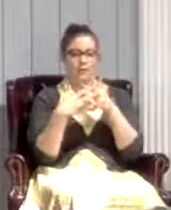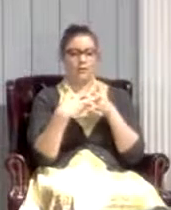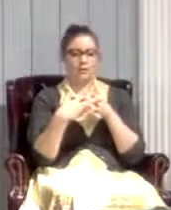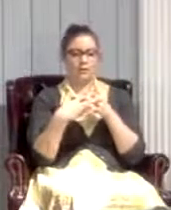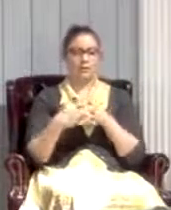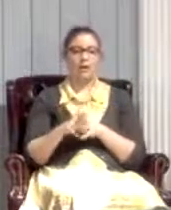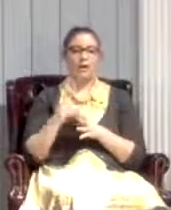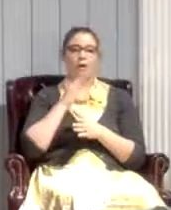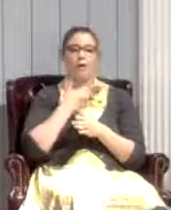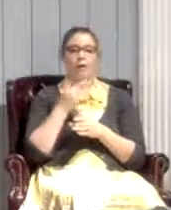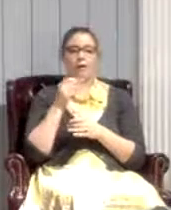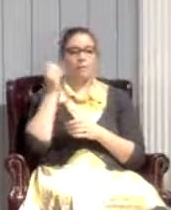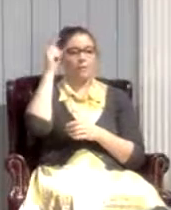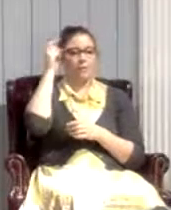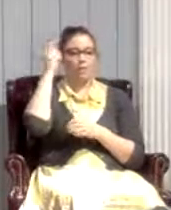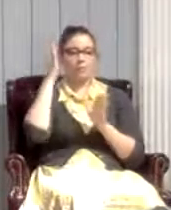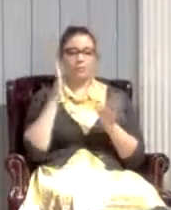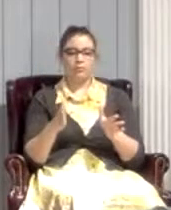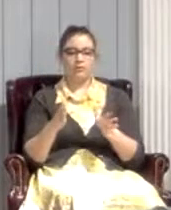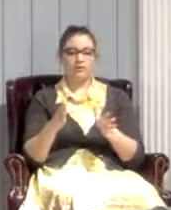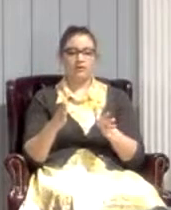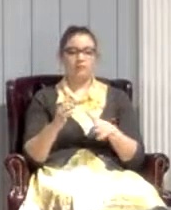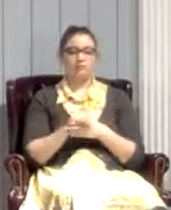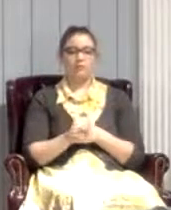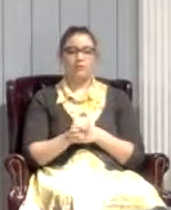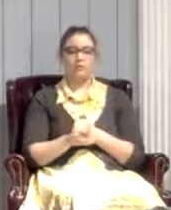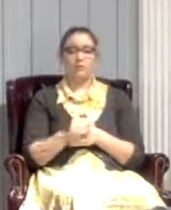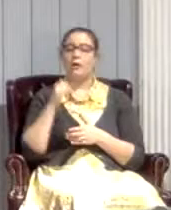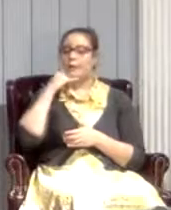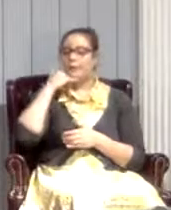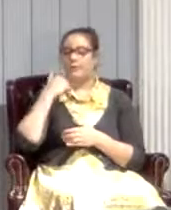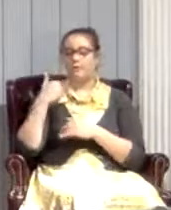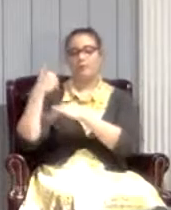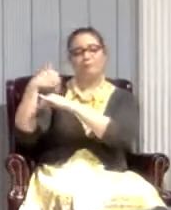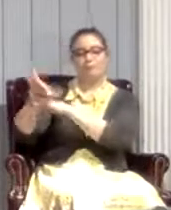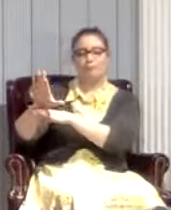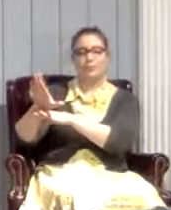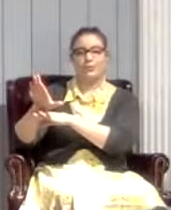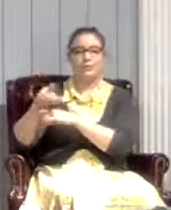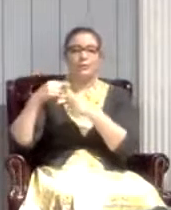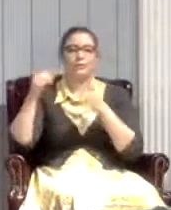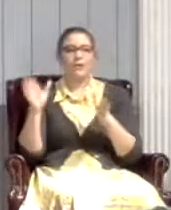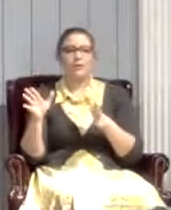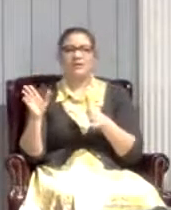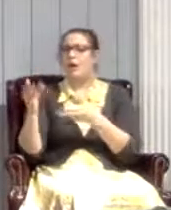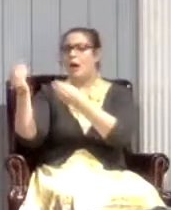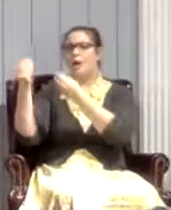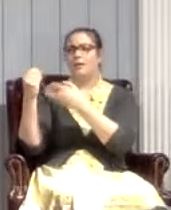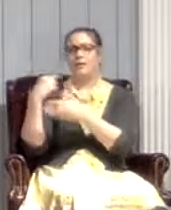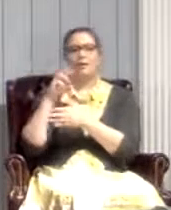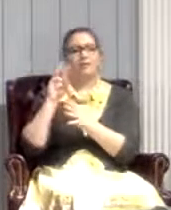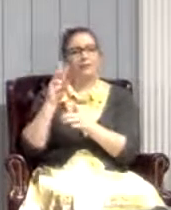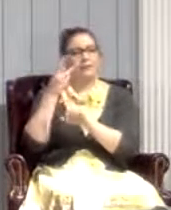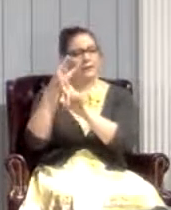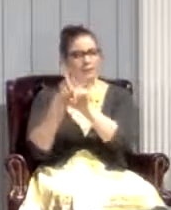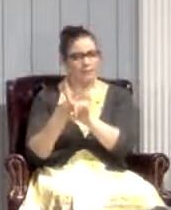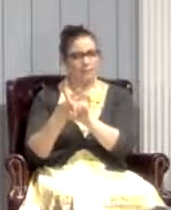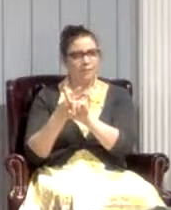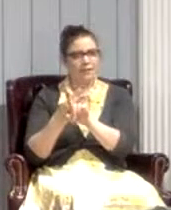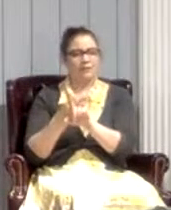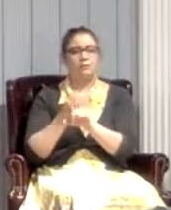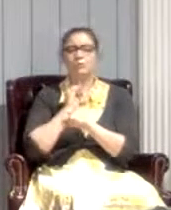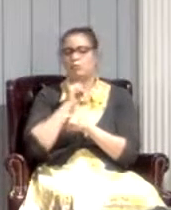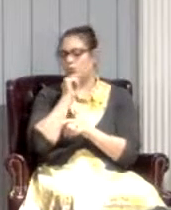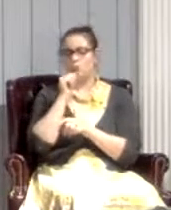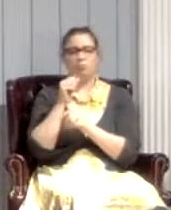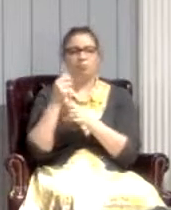like this. He couldn't call up the enemy and say, wait a minute, give us 6 months, we're not ready. No, you've got to be ready all the